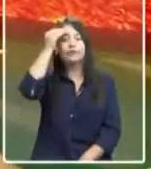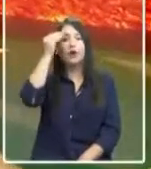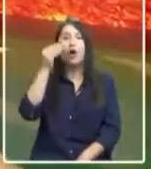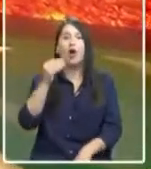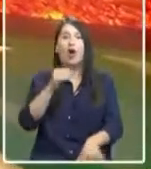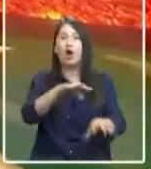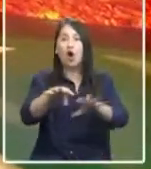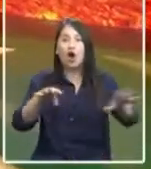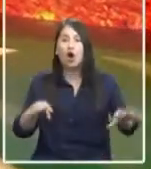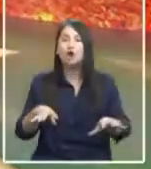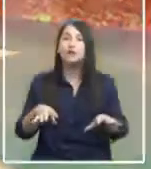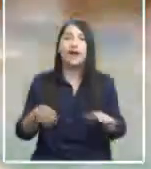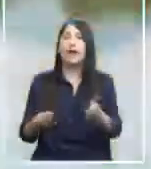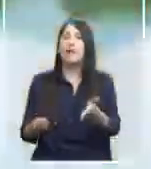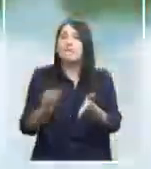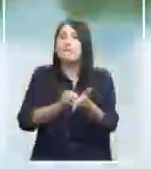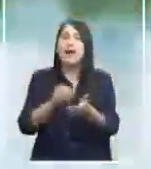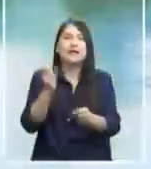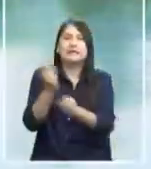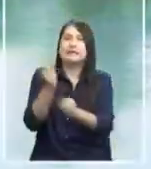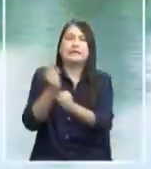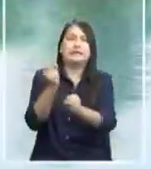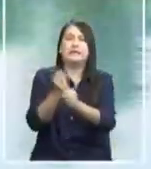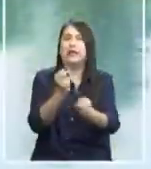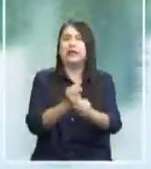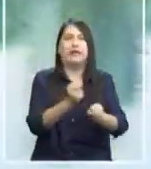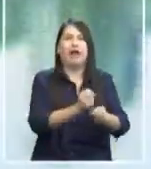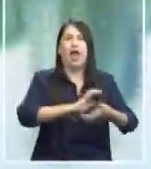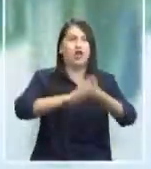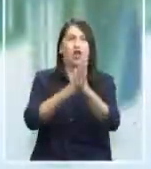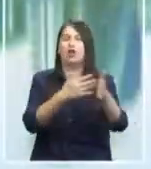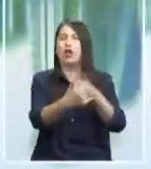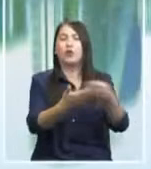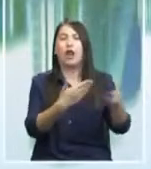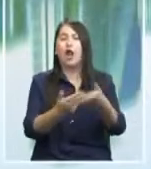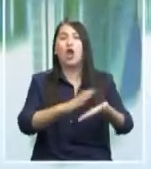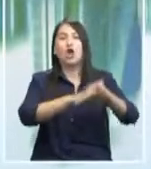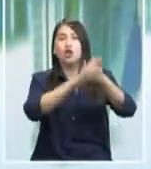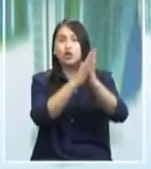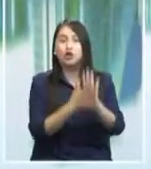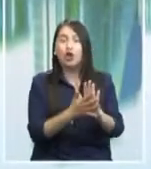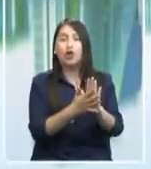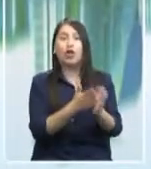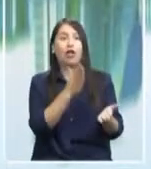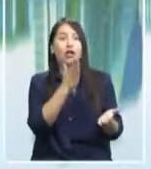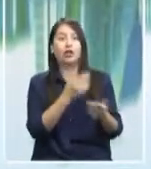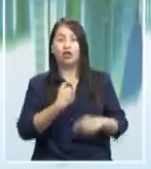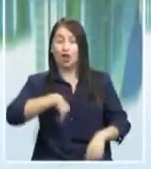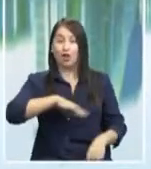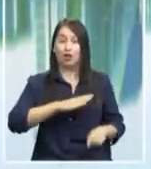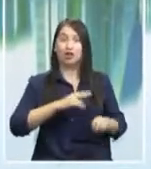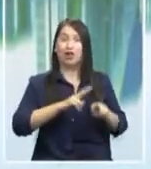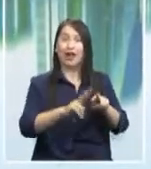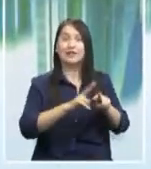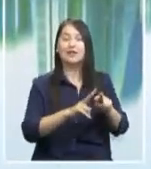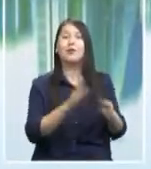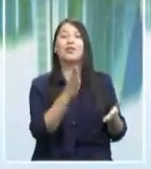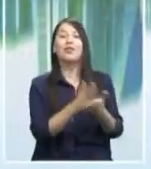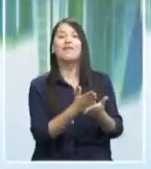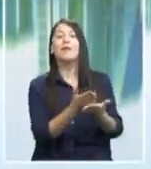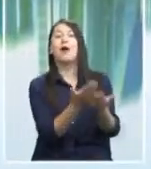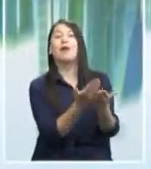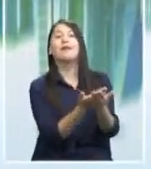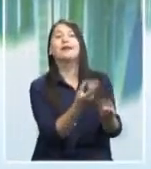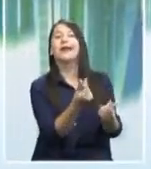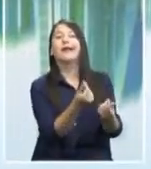Everything we do, we have to see profit in it. Even in vaccines, that for the pandemic, people may die.